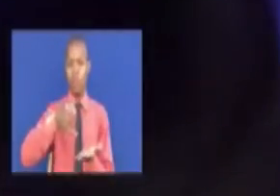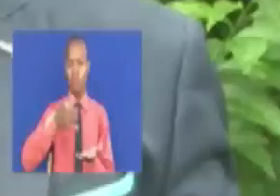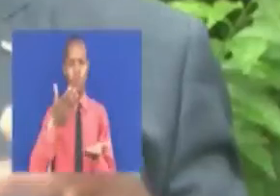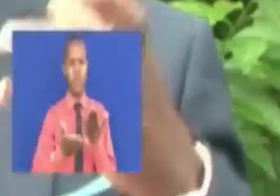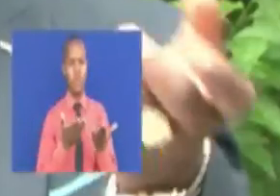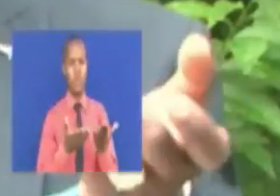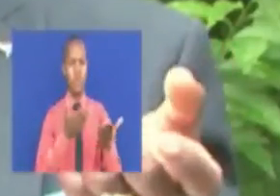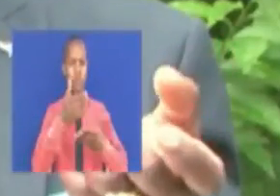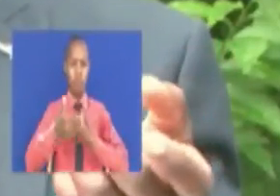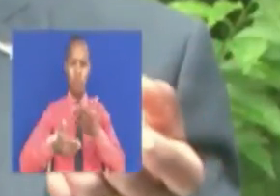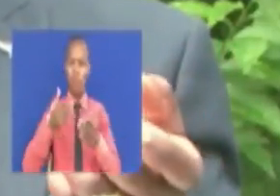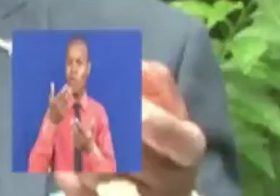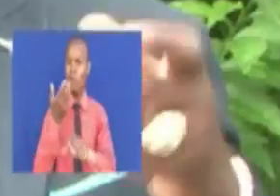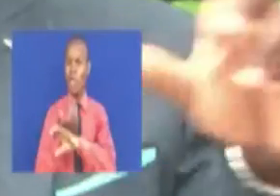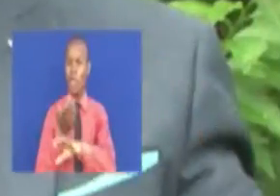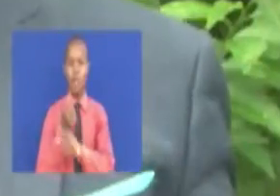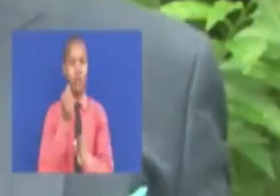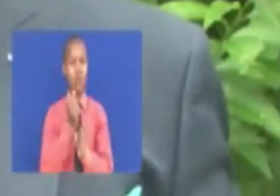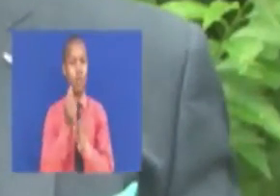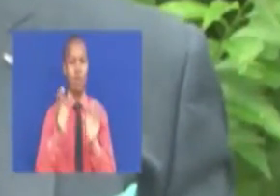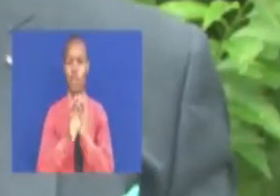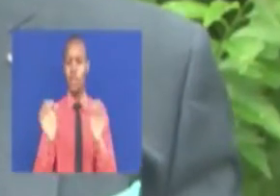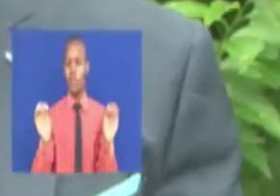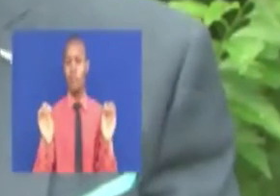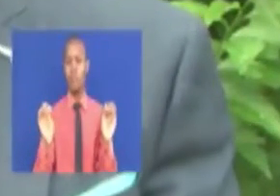stimulus works and plays.